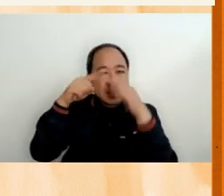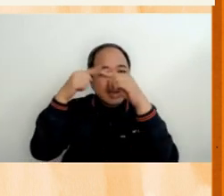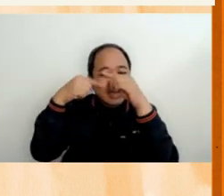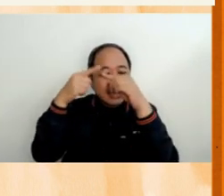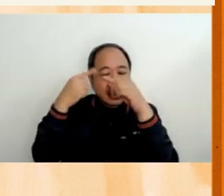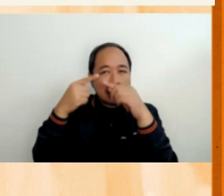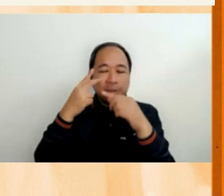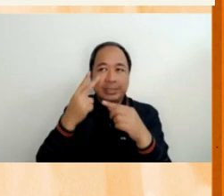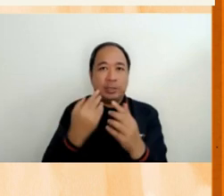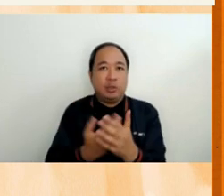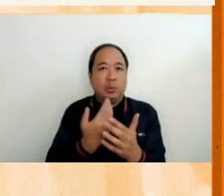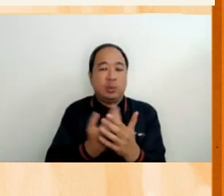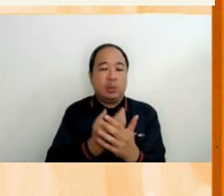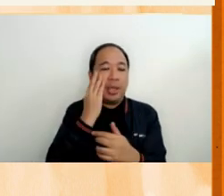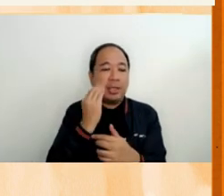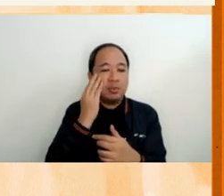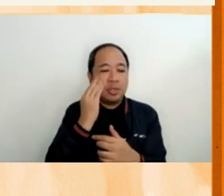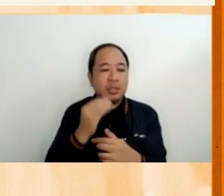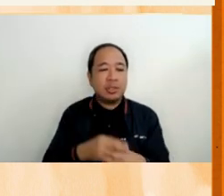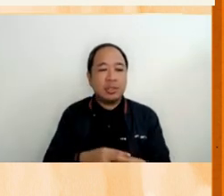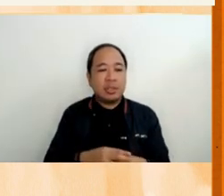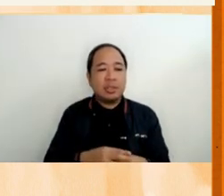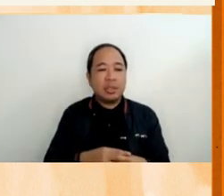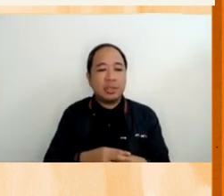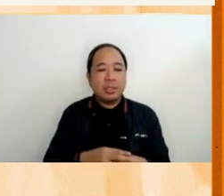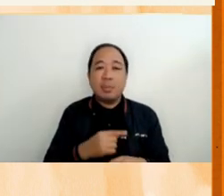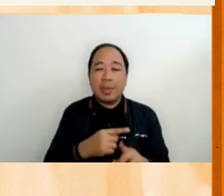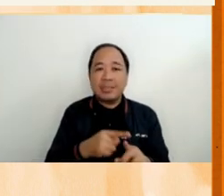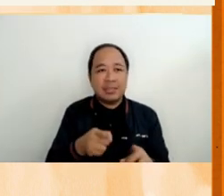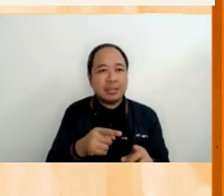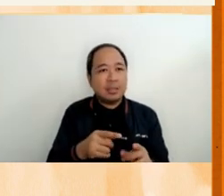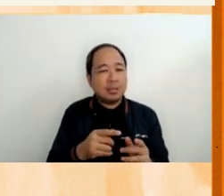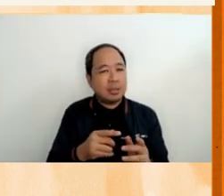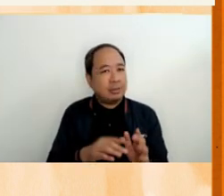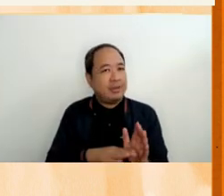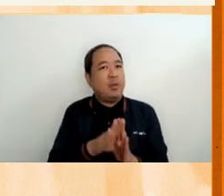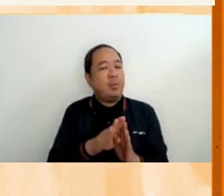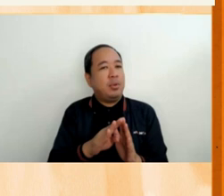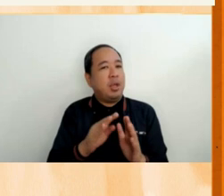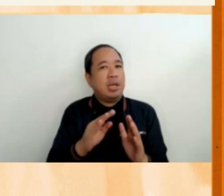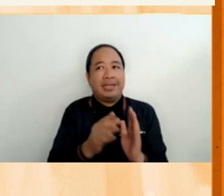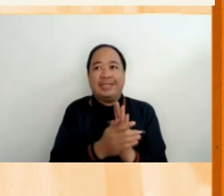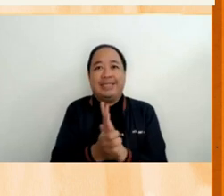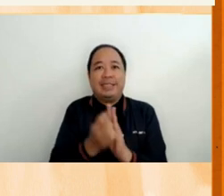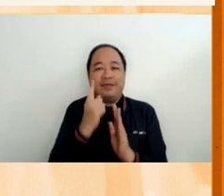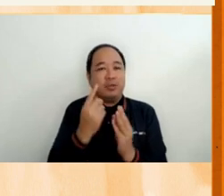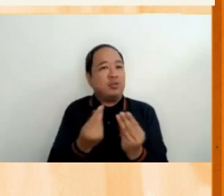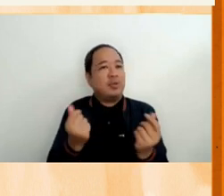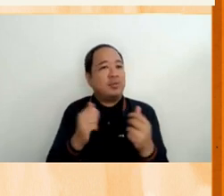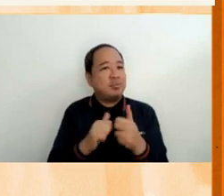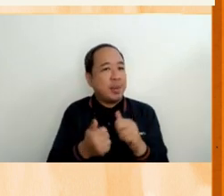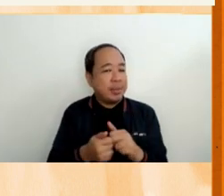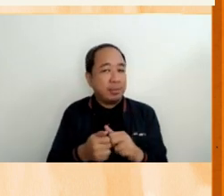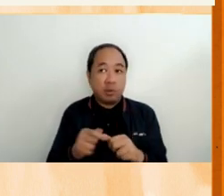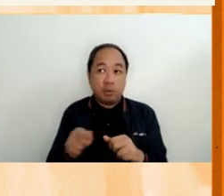each new experience, and they develop problem solving skills. So, with experiences, they can become